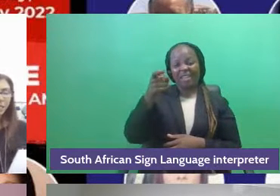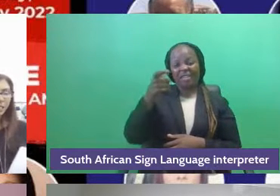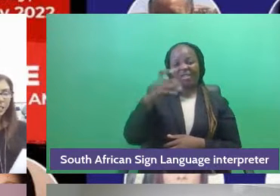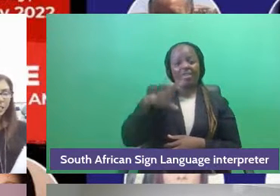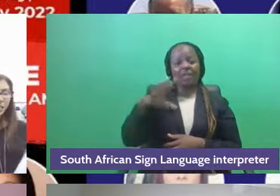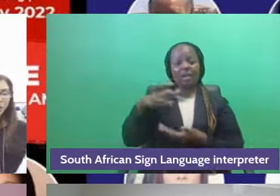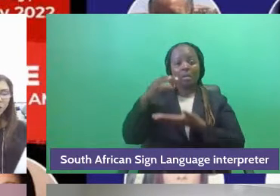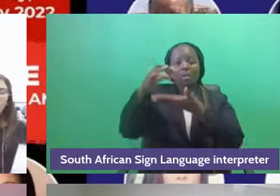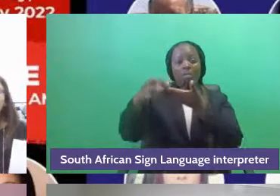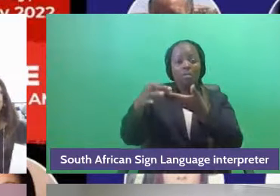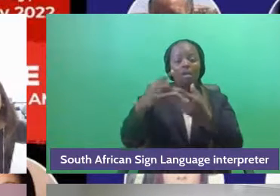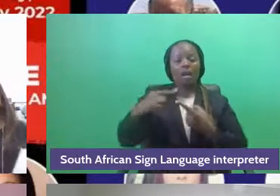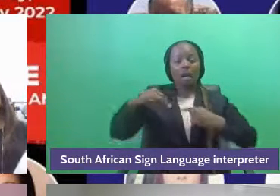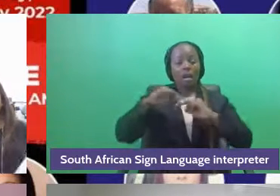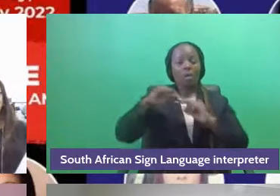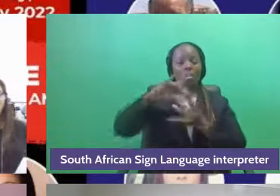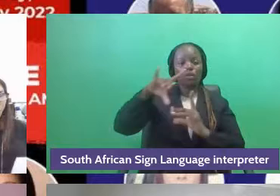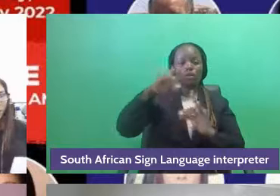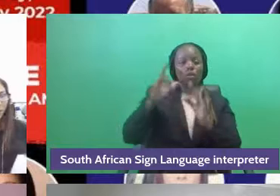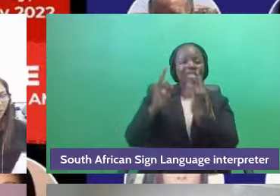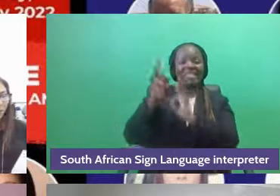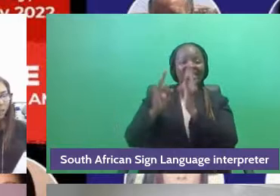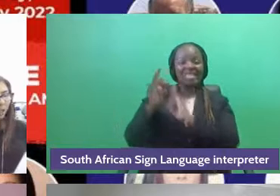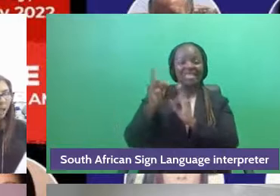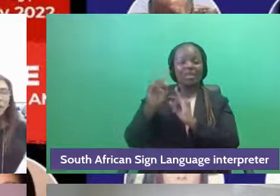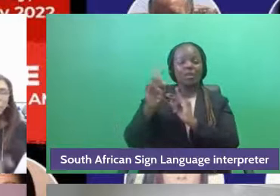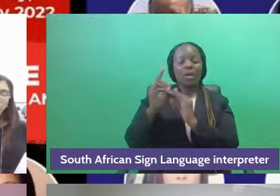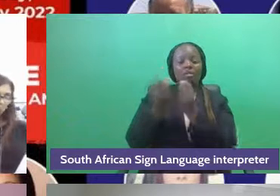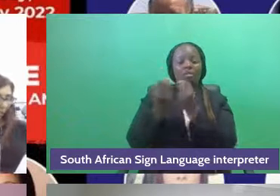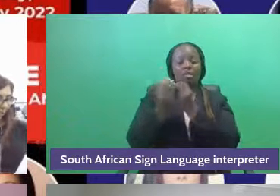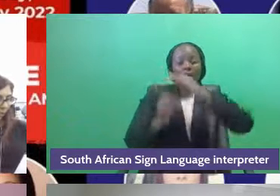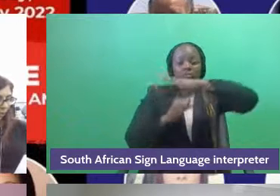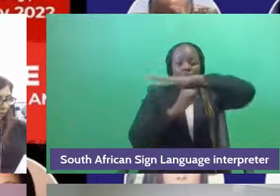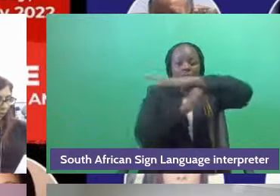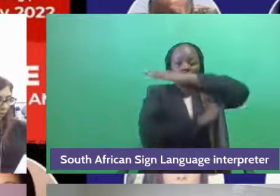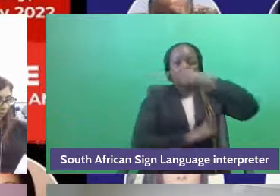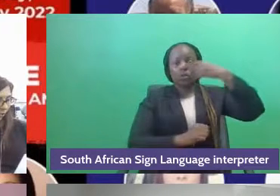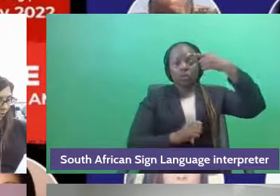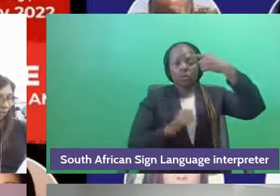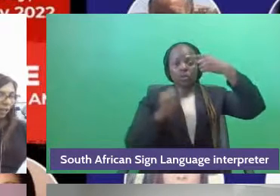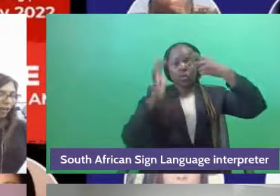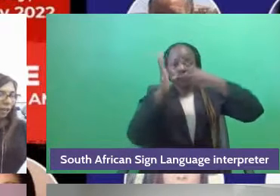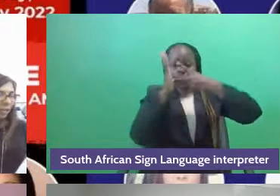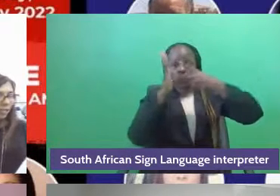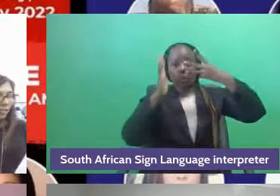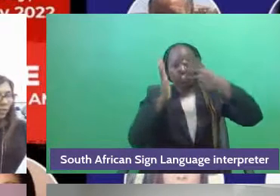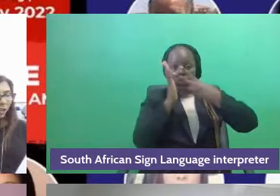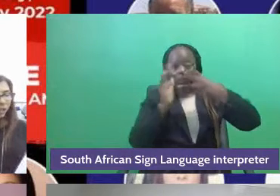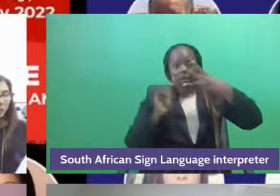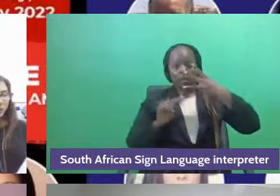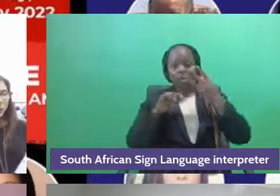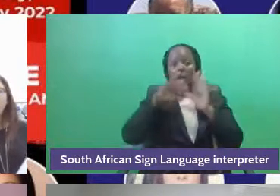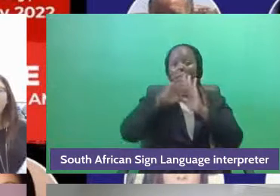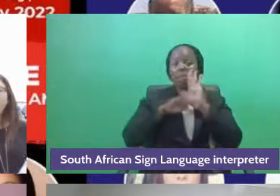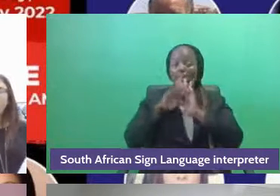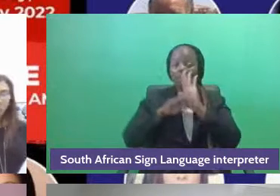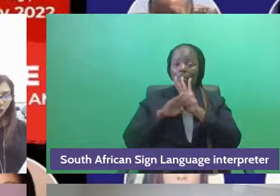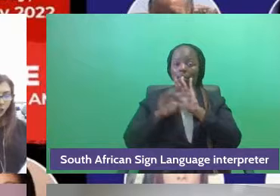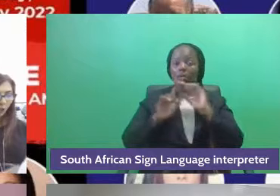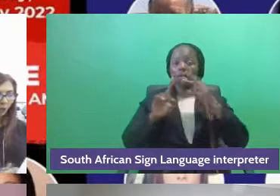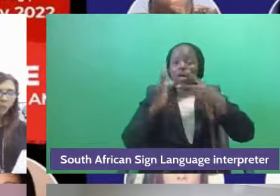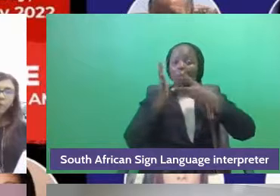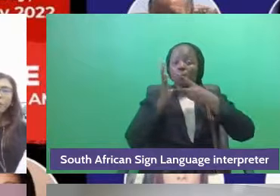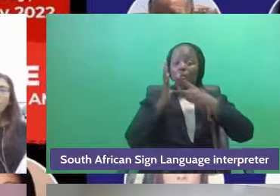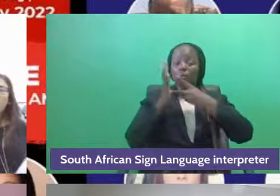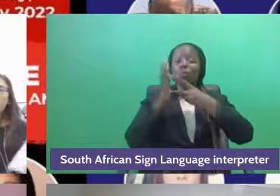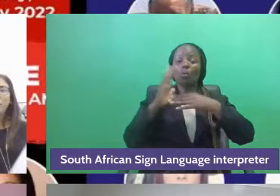to Soul City is also talking to pillars 2 and 3, and our programs go as follows. So under pillar 2,